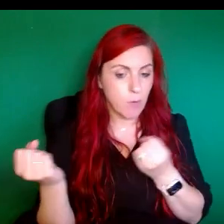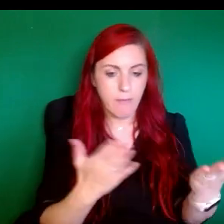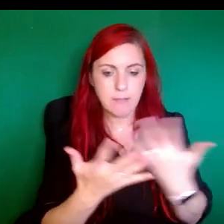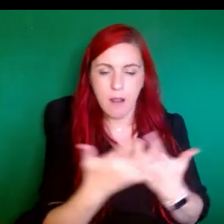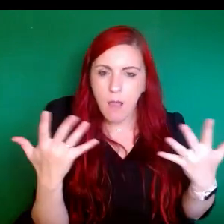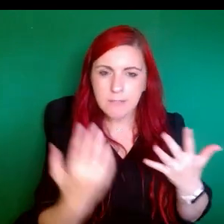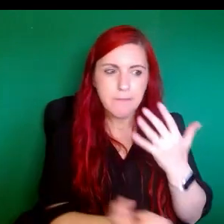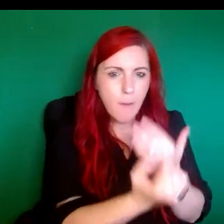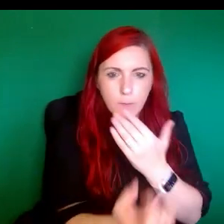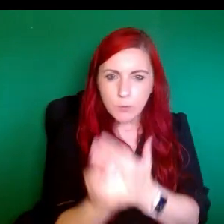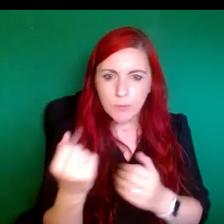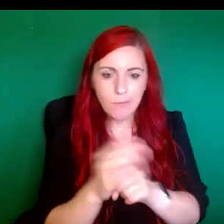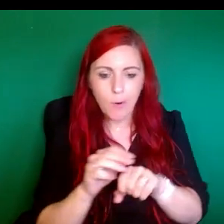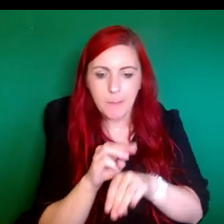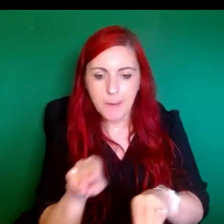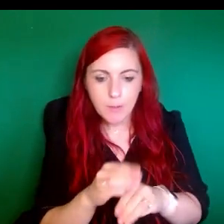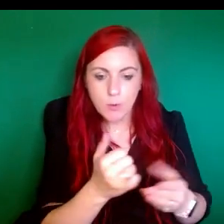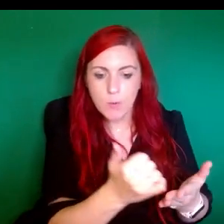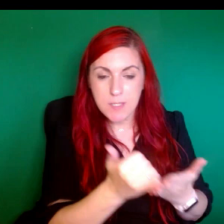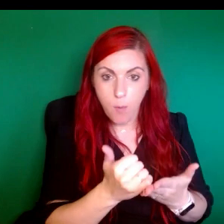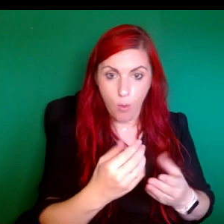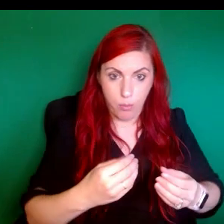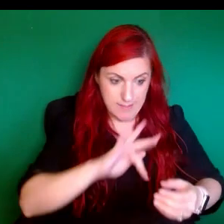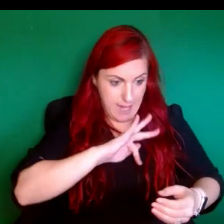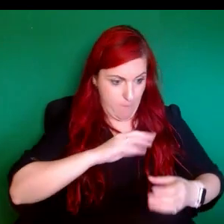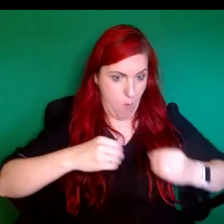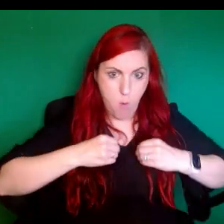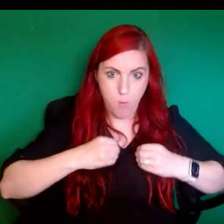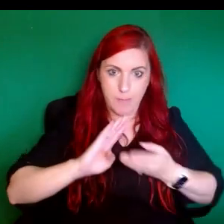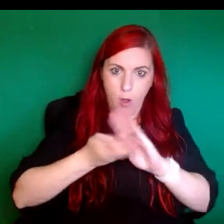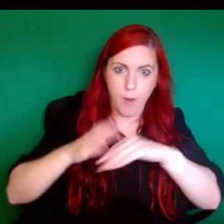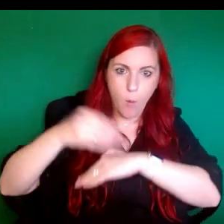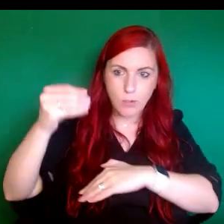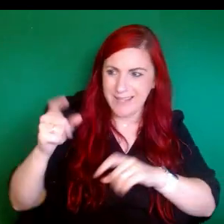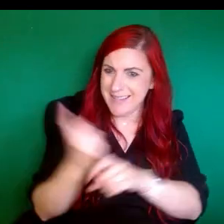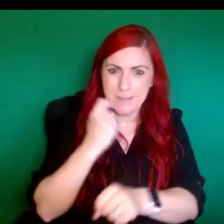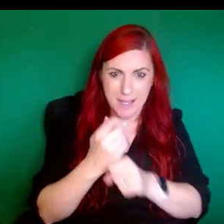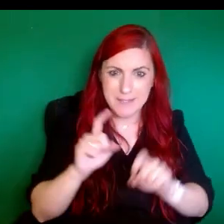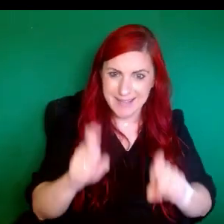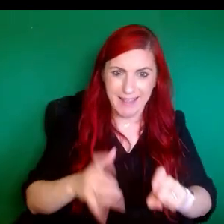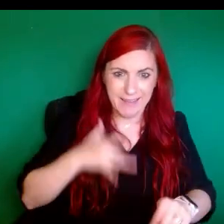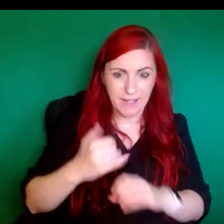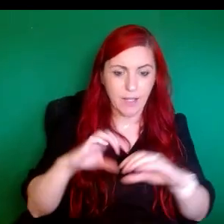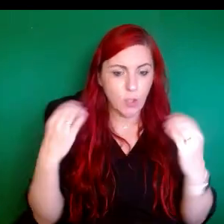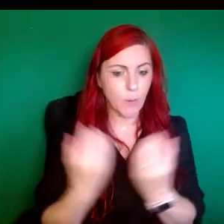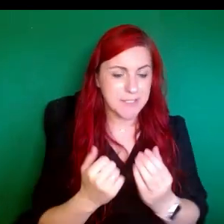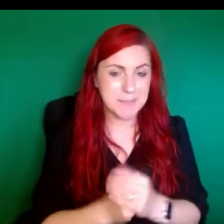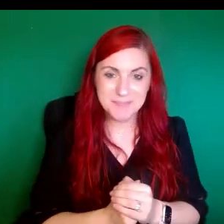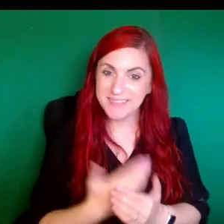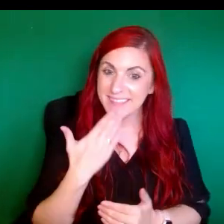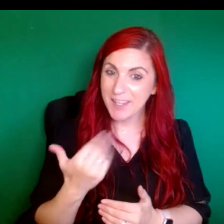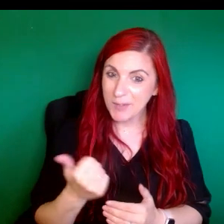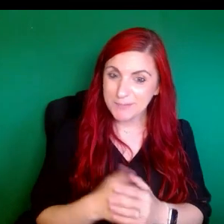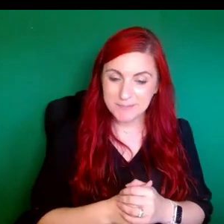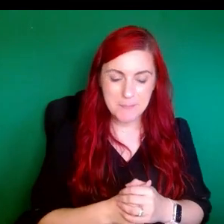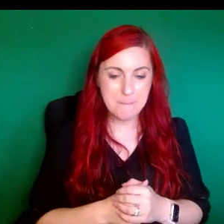support their ageing journeys while living in the community. Lovely. Thank you. Something we can all take note of. Okay.